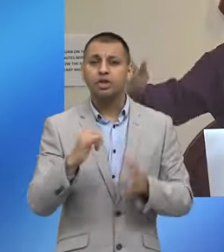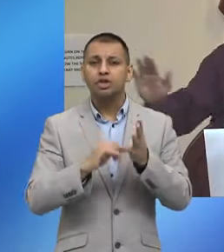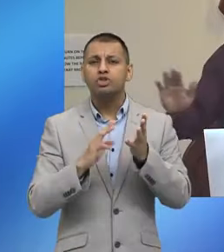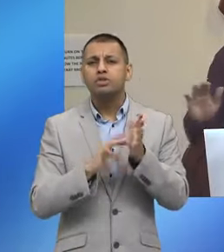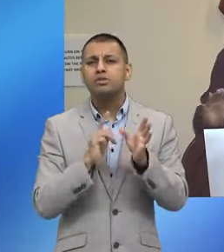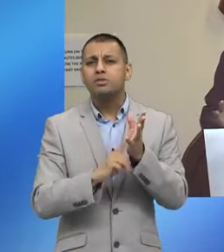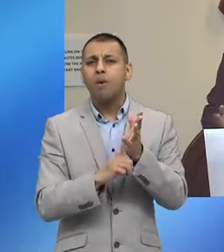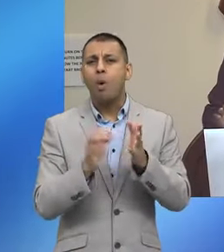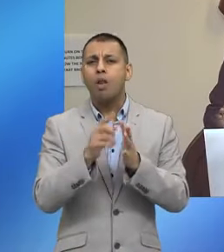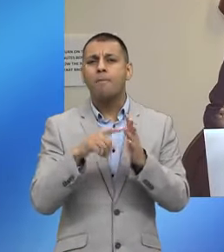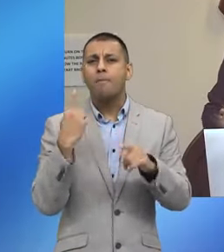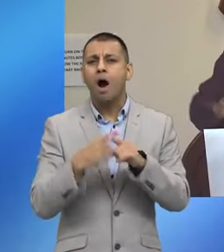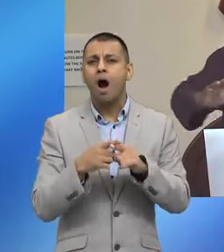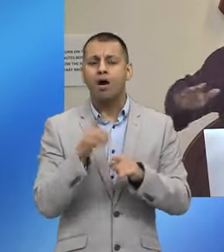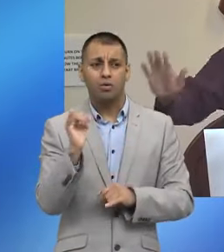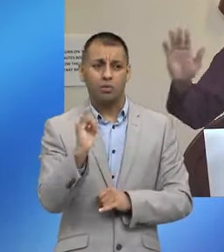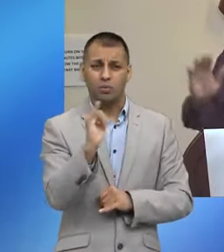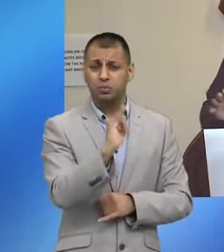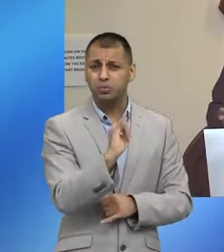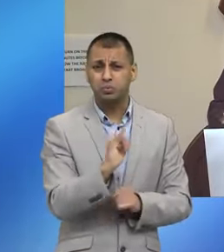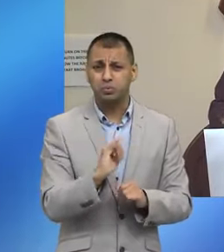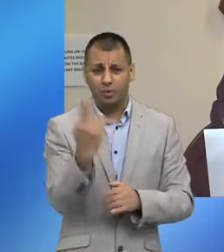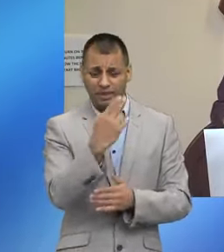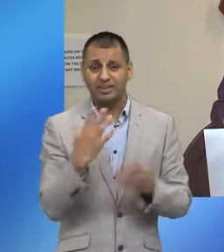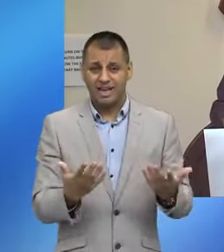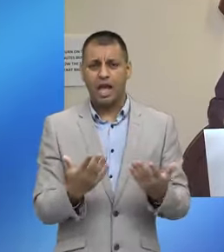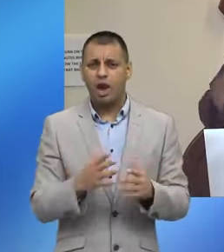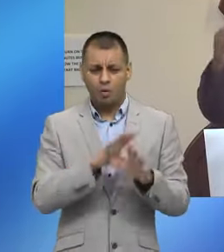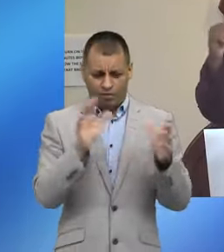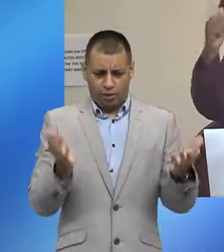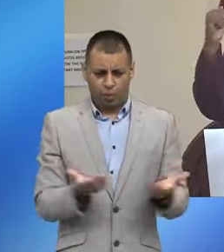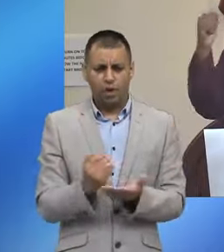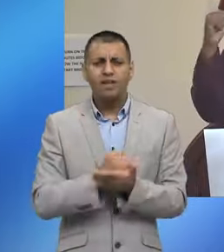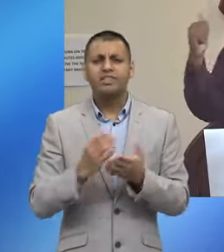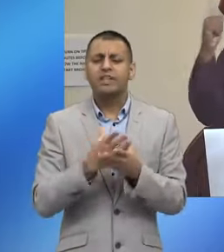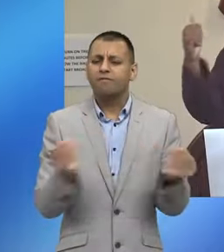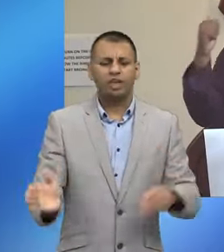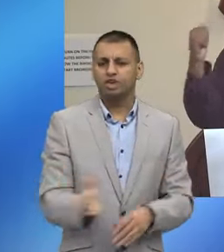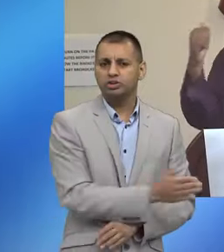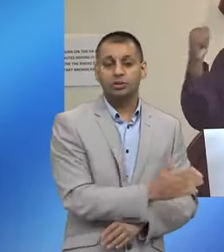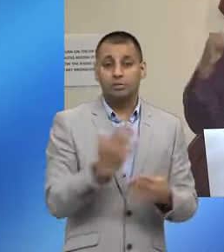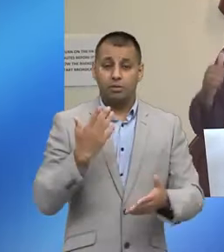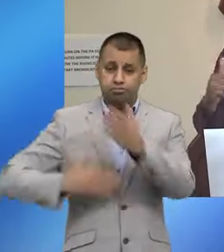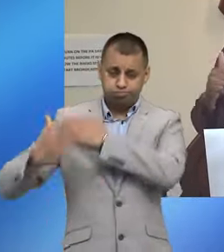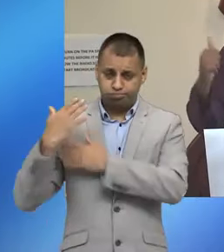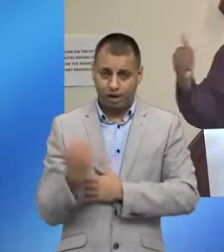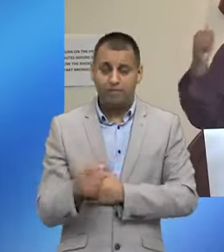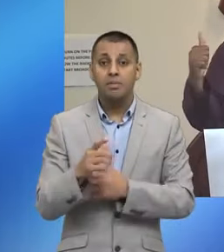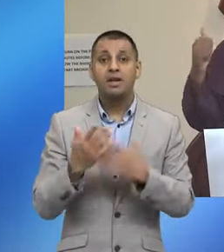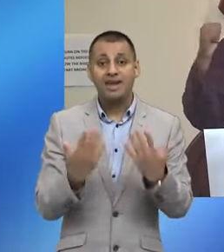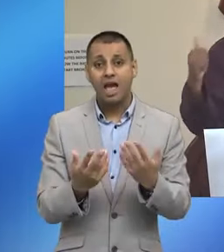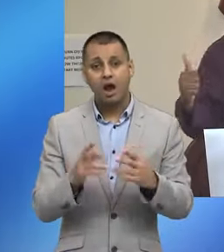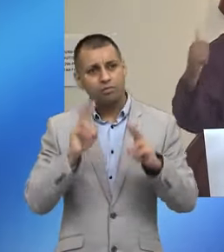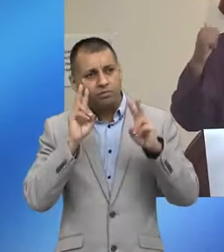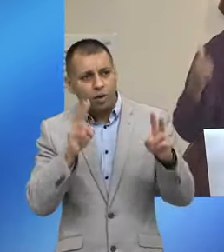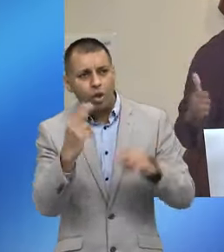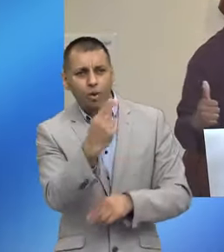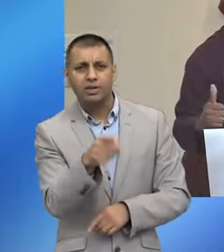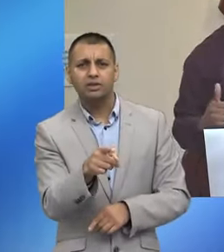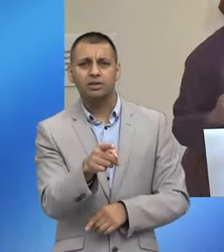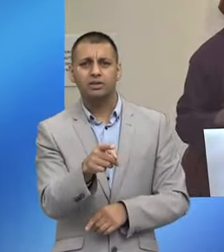been eradicated now. It's not in the dunya right now. You look at the picture of the people who have smallpox. That man, that Nabi,